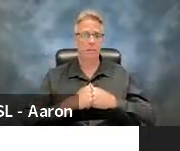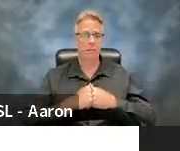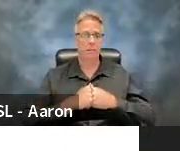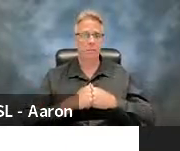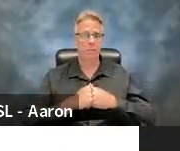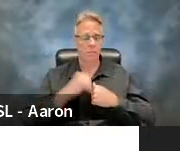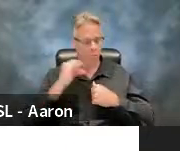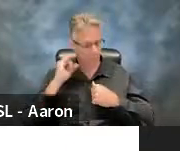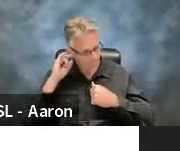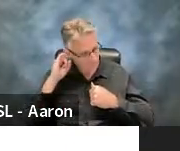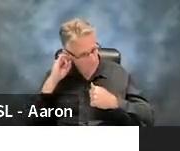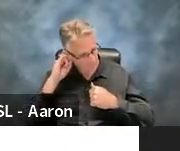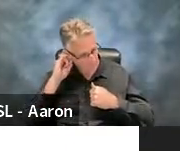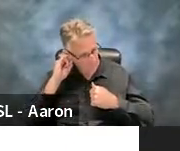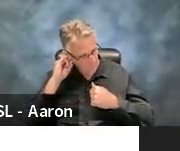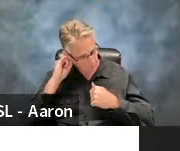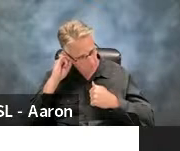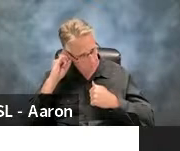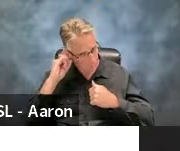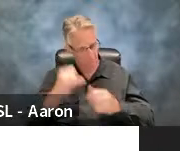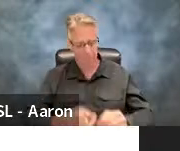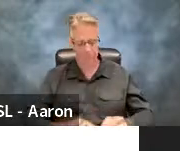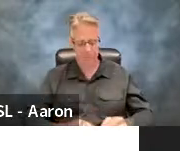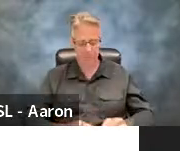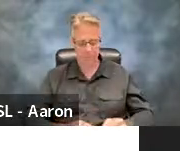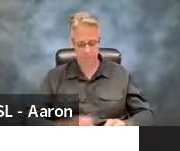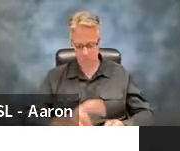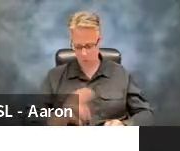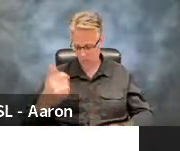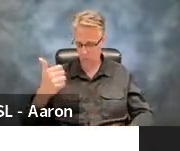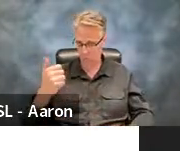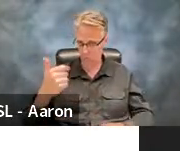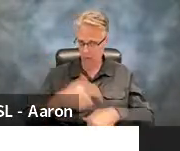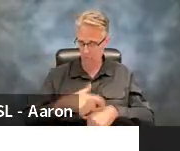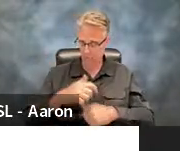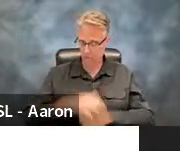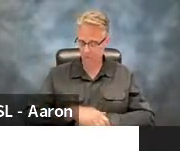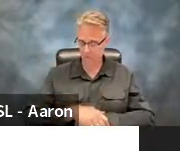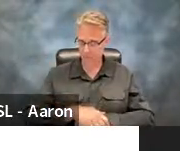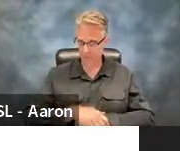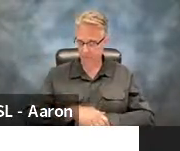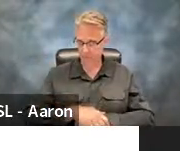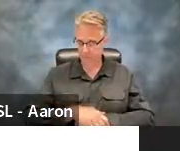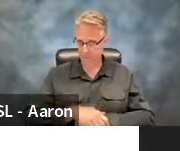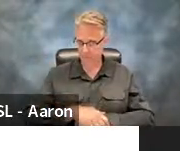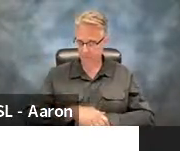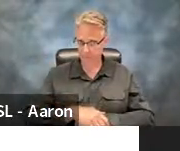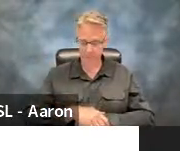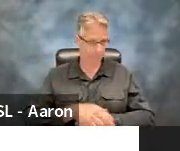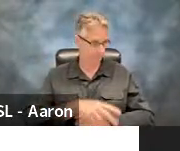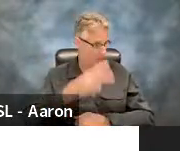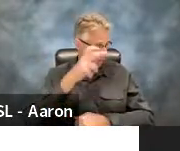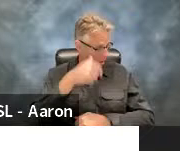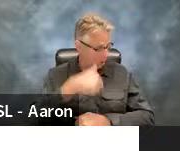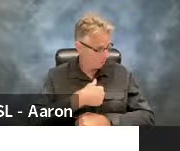Yeah. Okay, your time starts now. Hello, can you hear me?